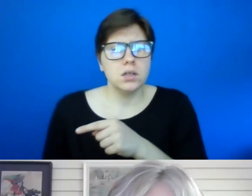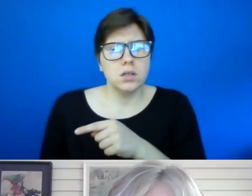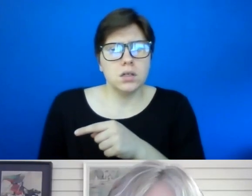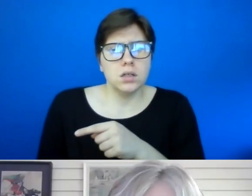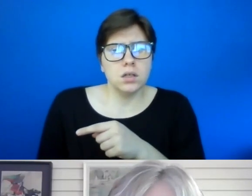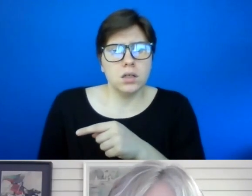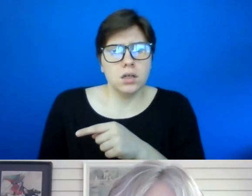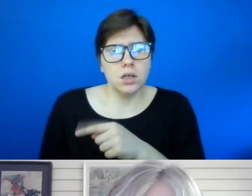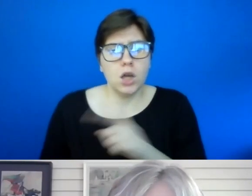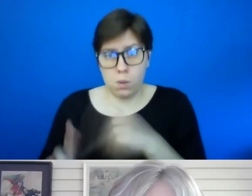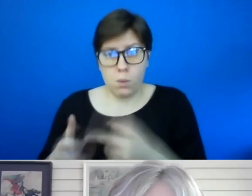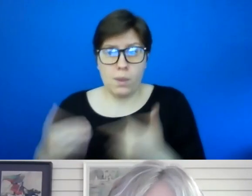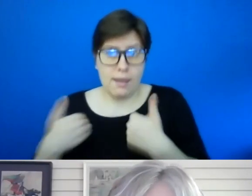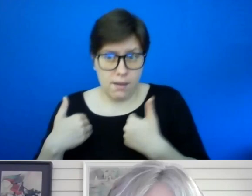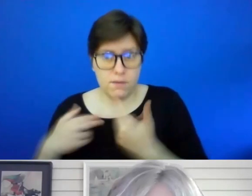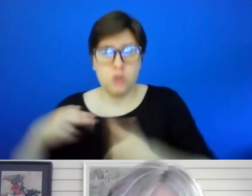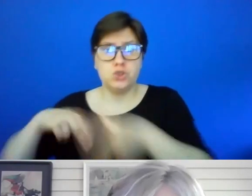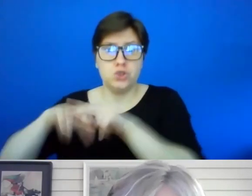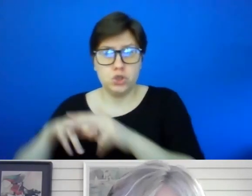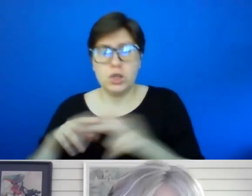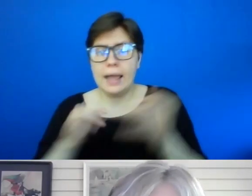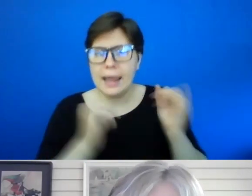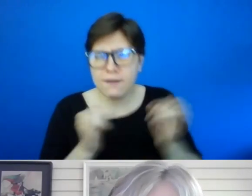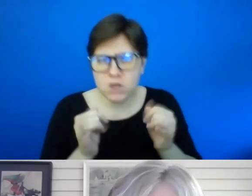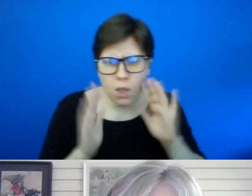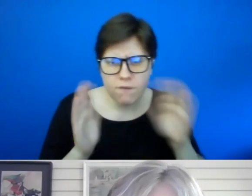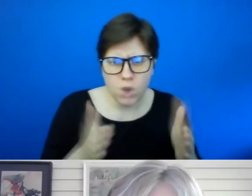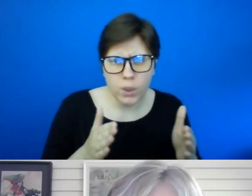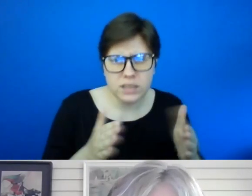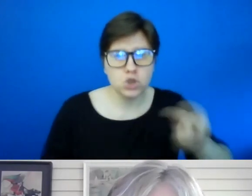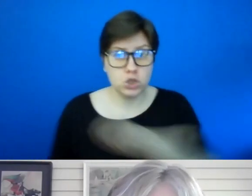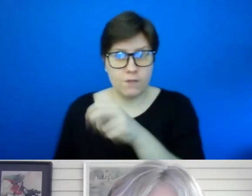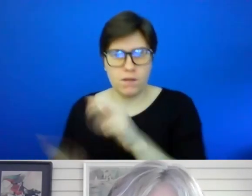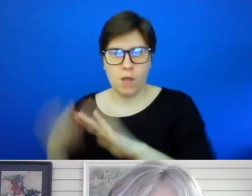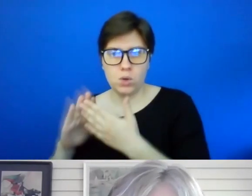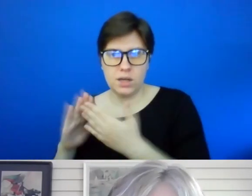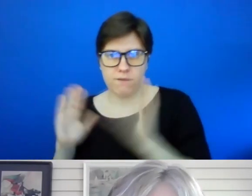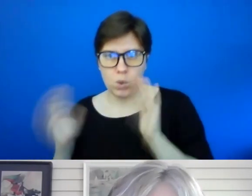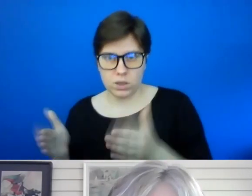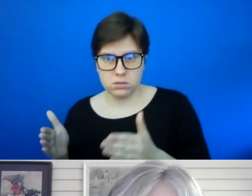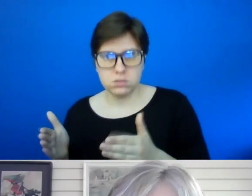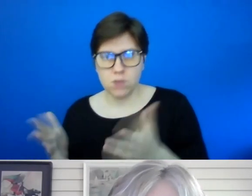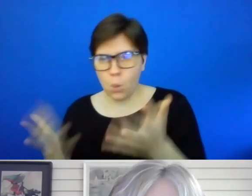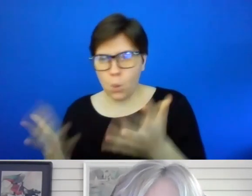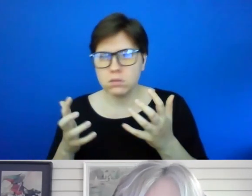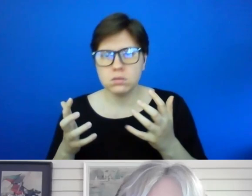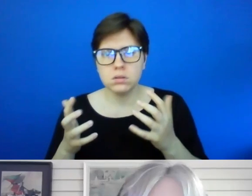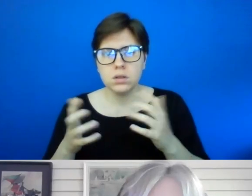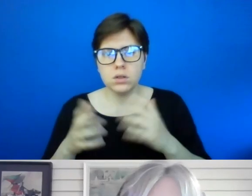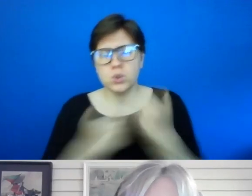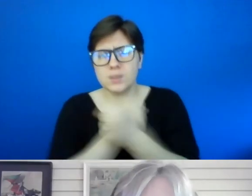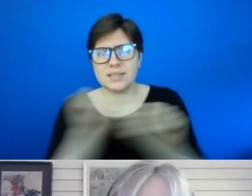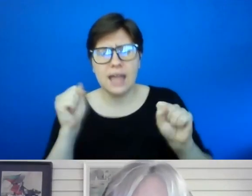When we have a surge situation, we move from an individual focus to a community focus. We want to maximize the most lives, or at least the